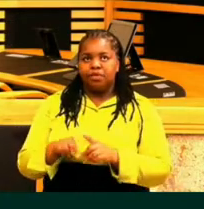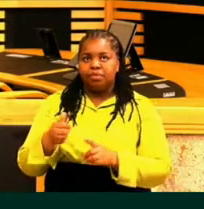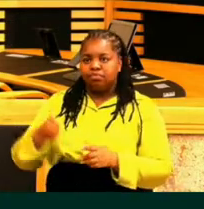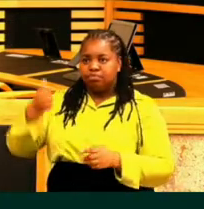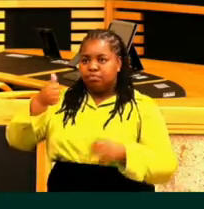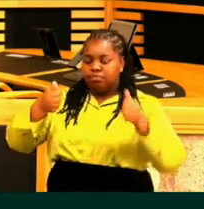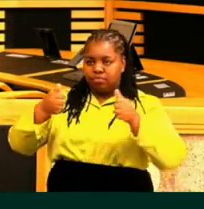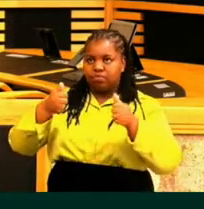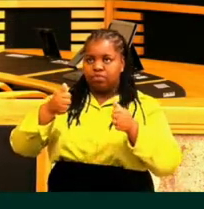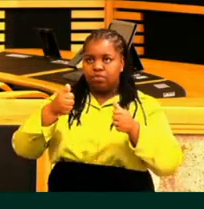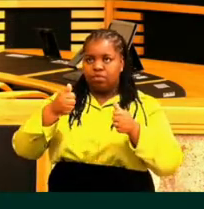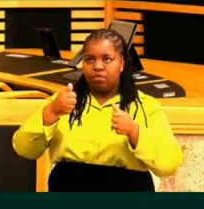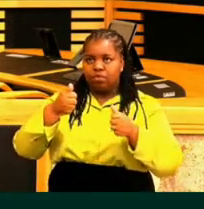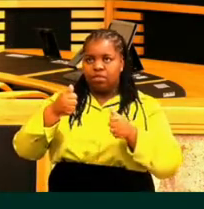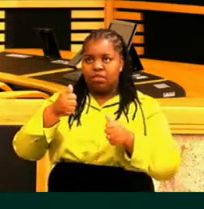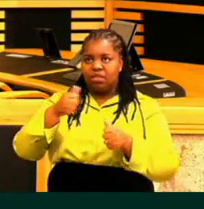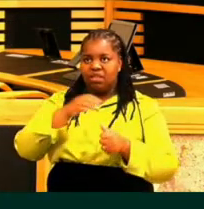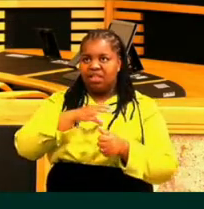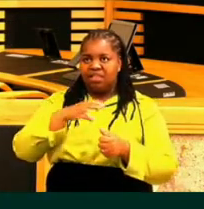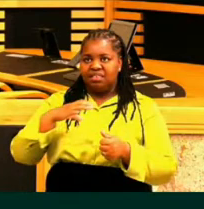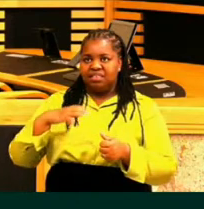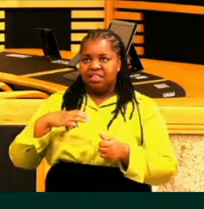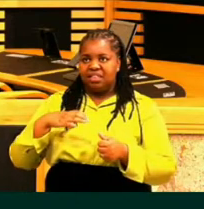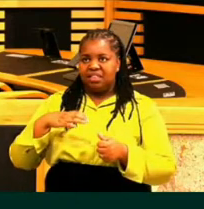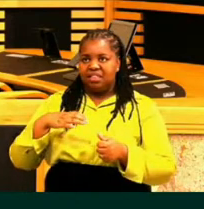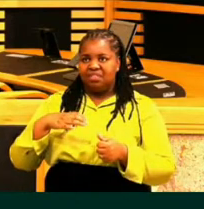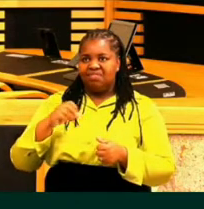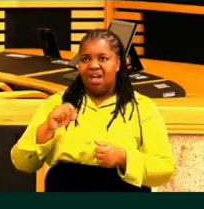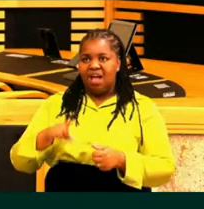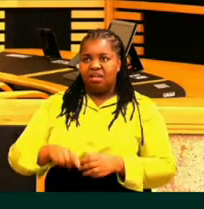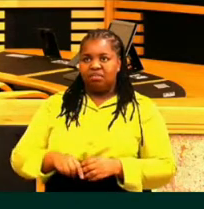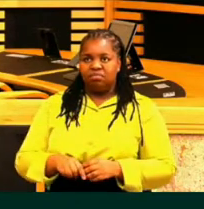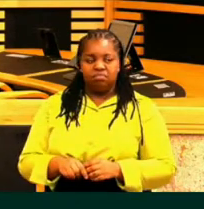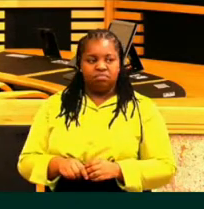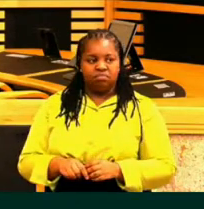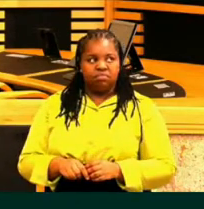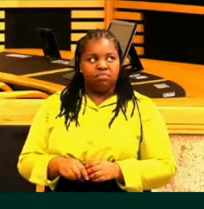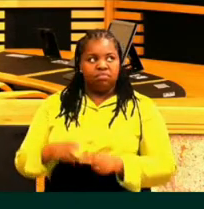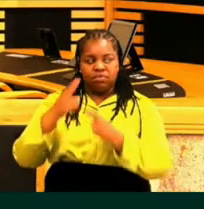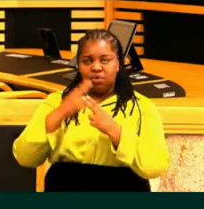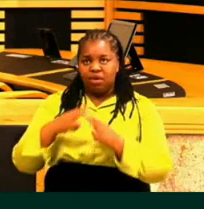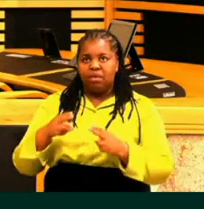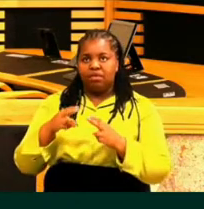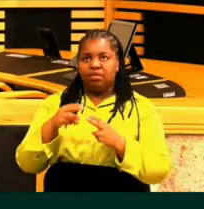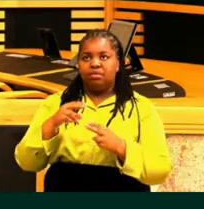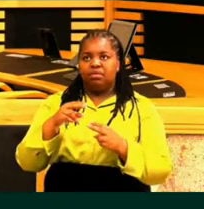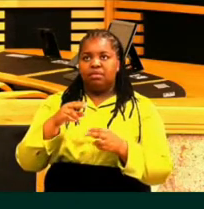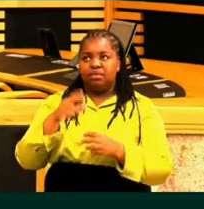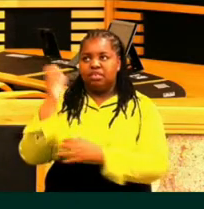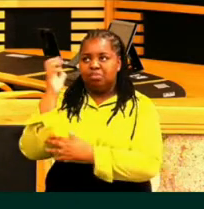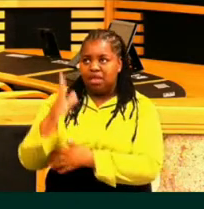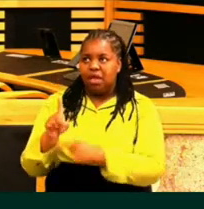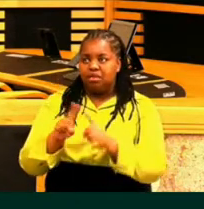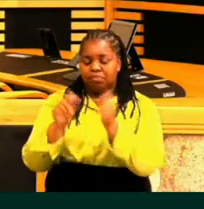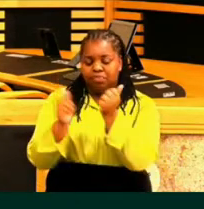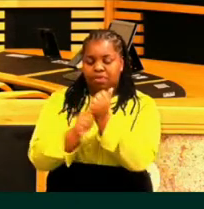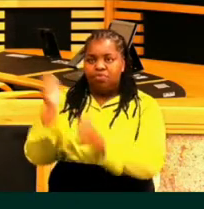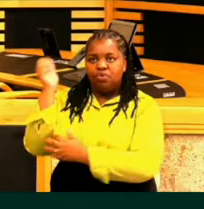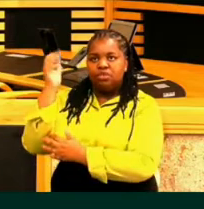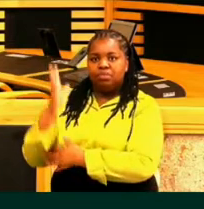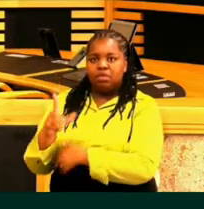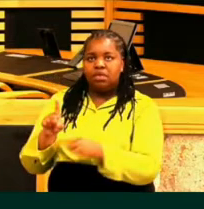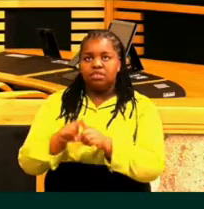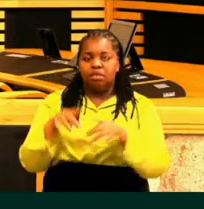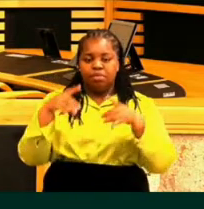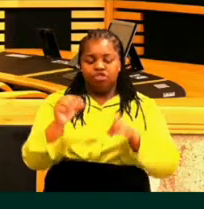Council of the province honorable speaker honorable Deputy speaker honorable